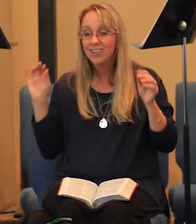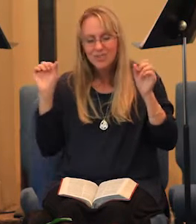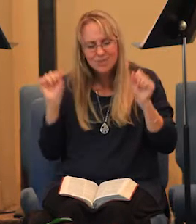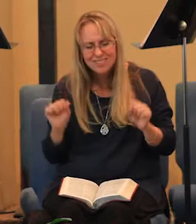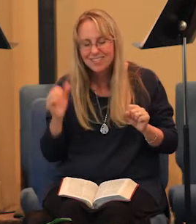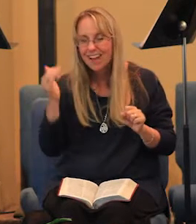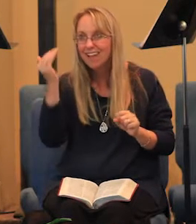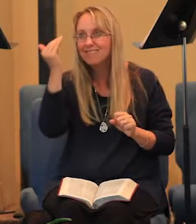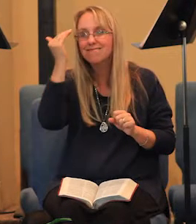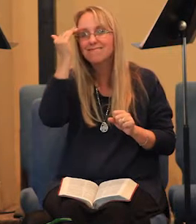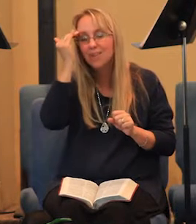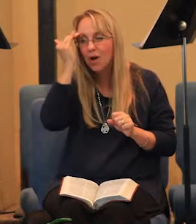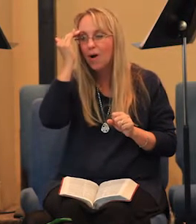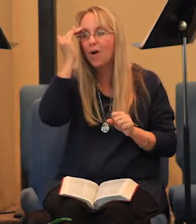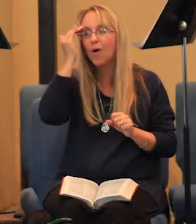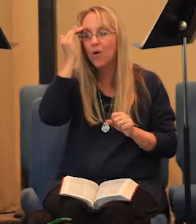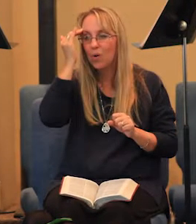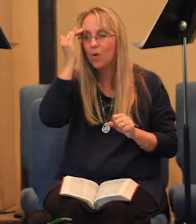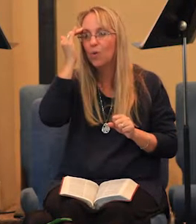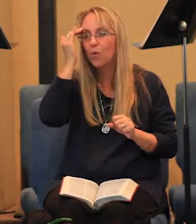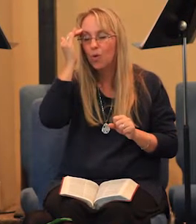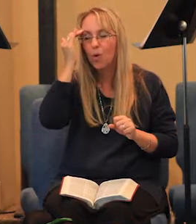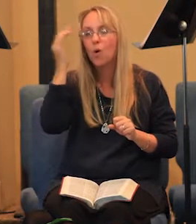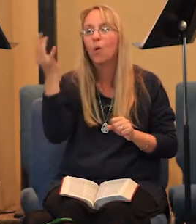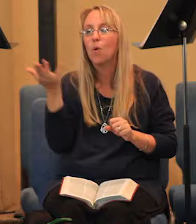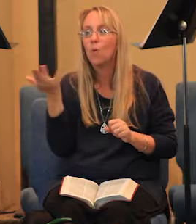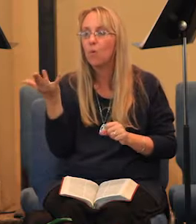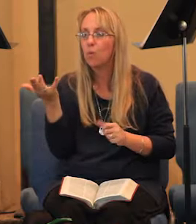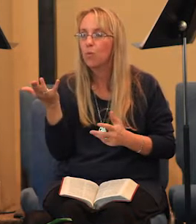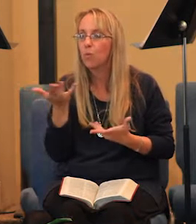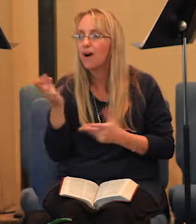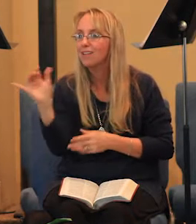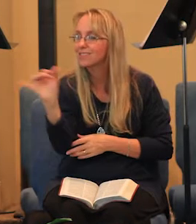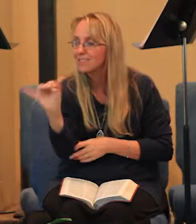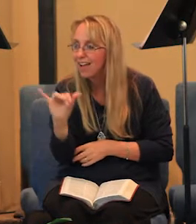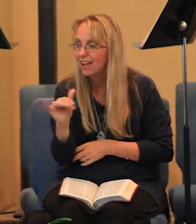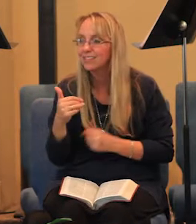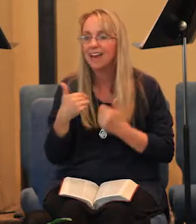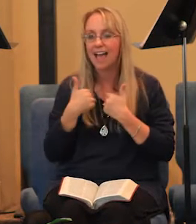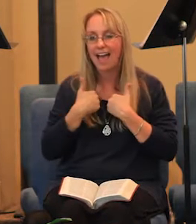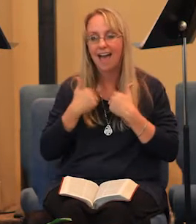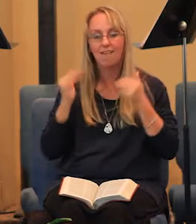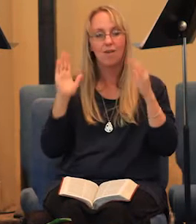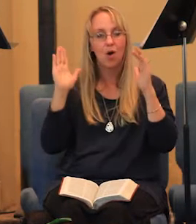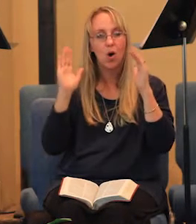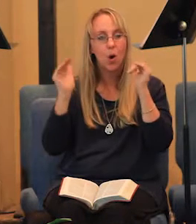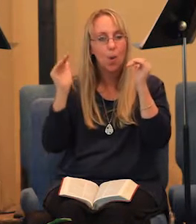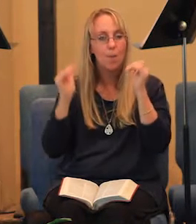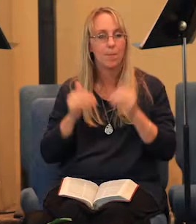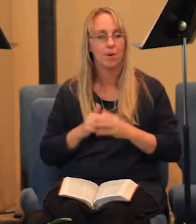You can know what it is like to have hope,